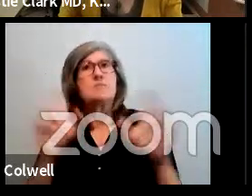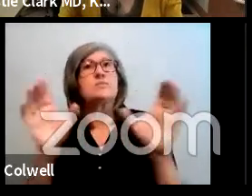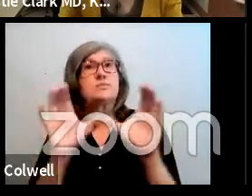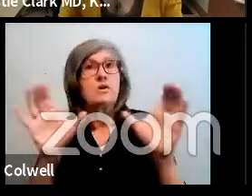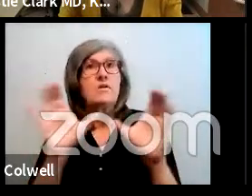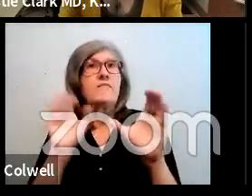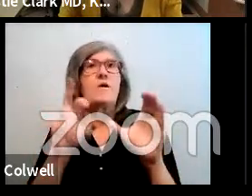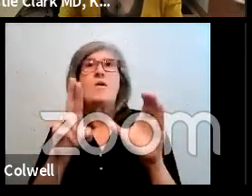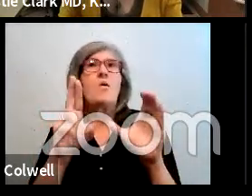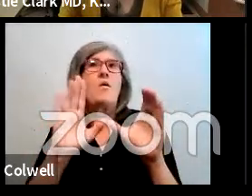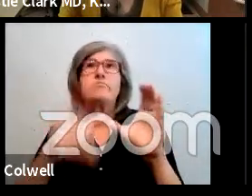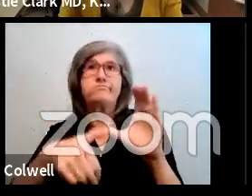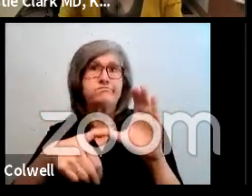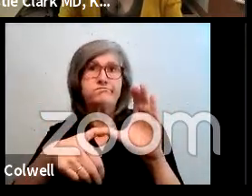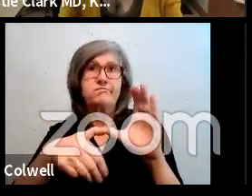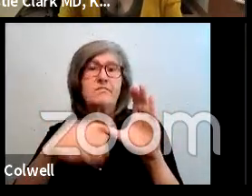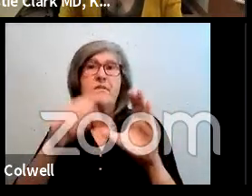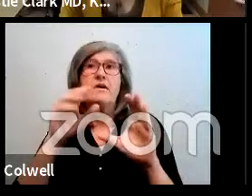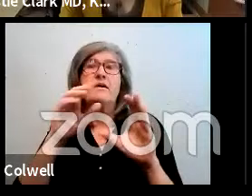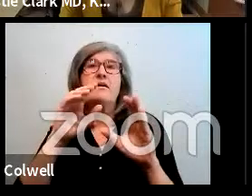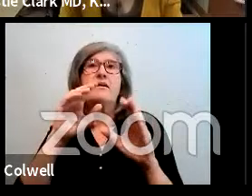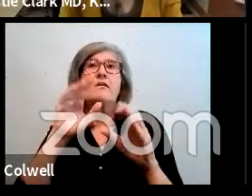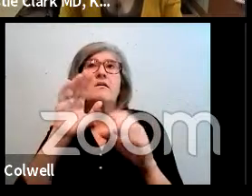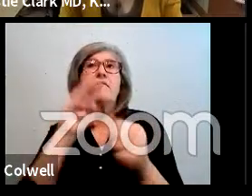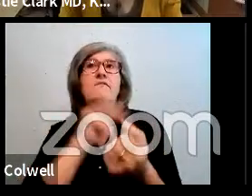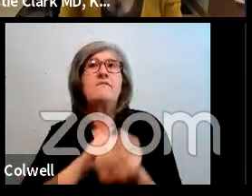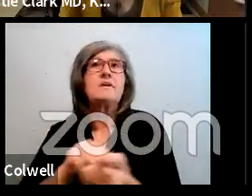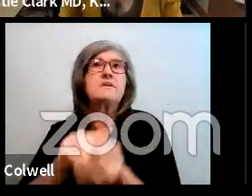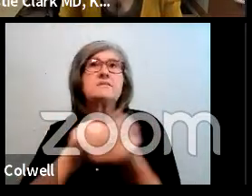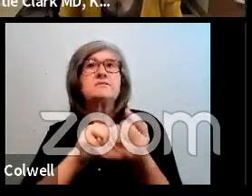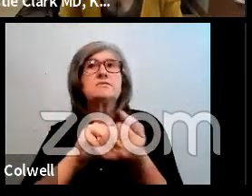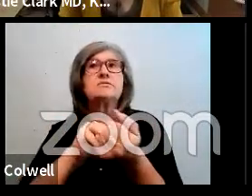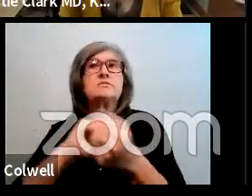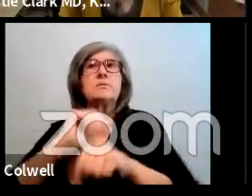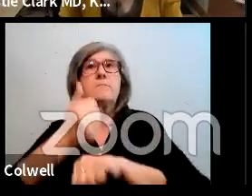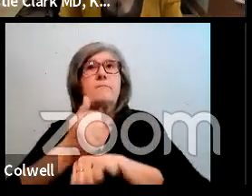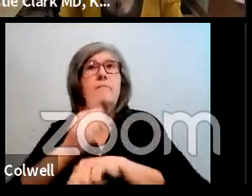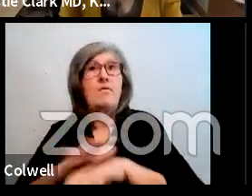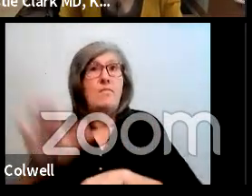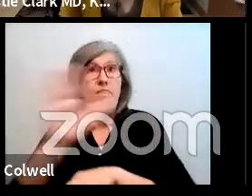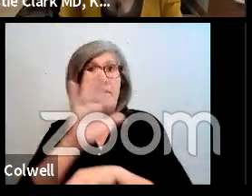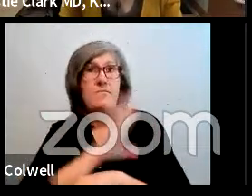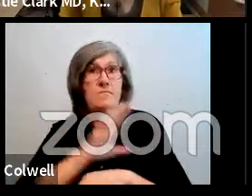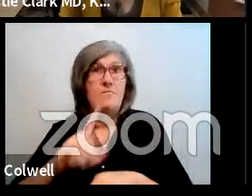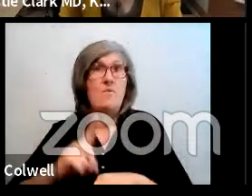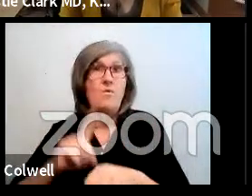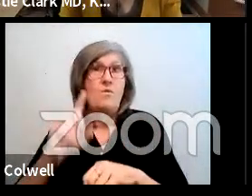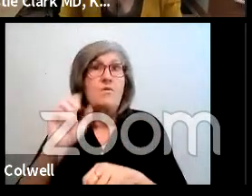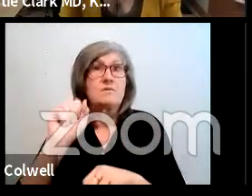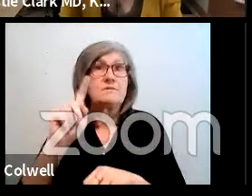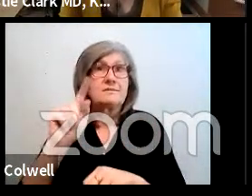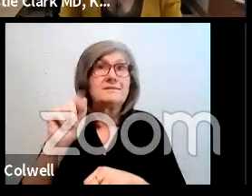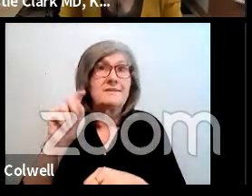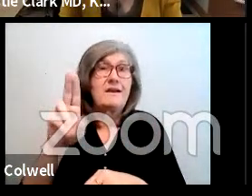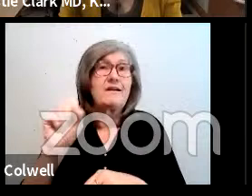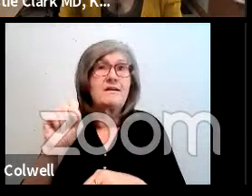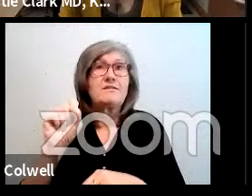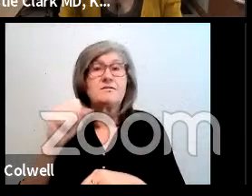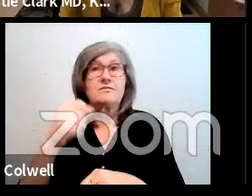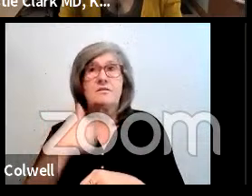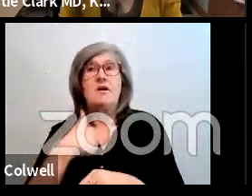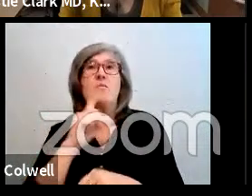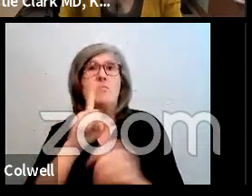decertify, as it were, physicians based on their board status. And I was